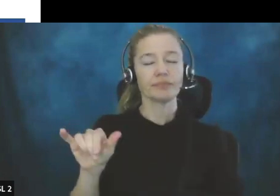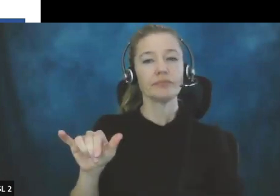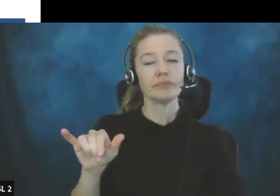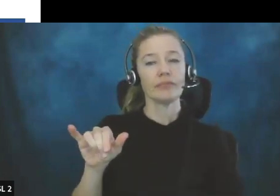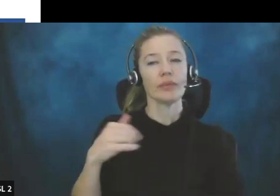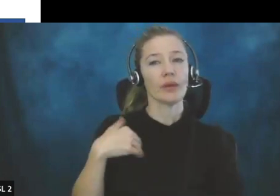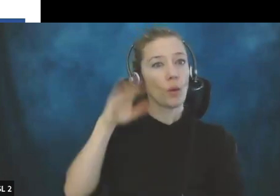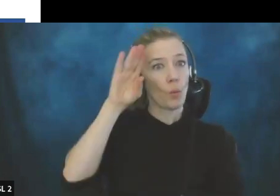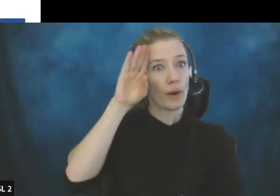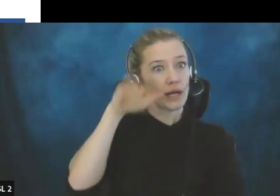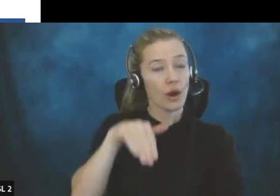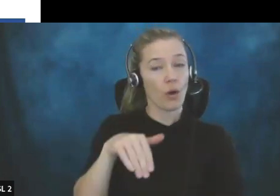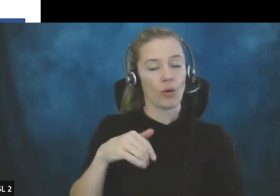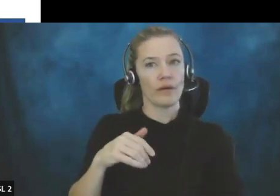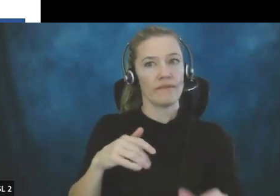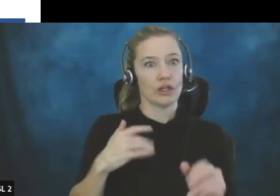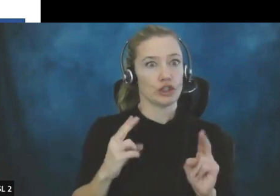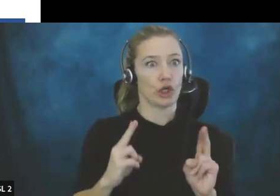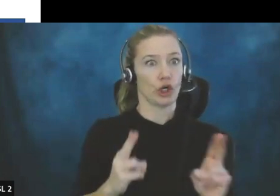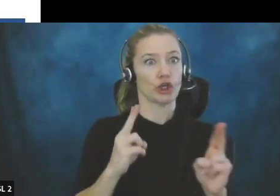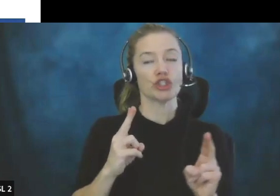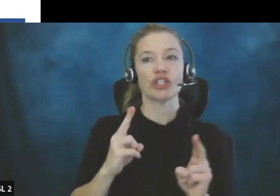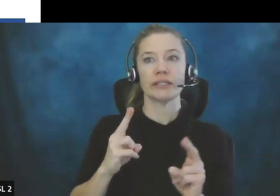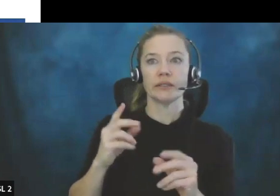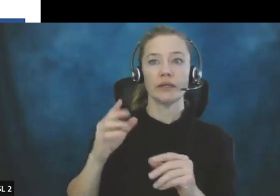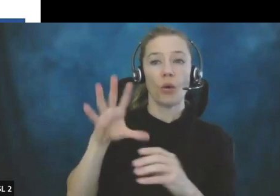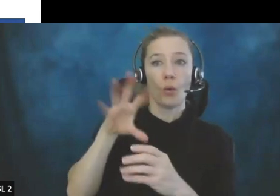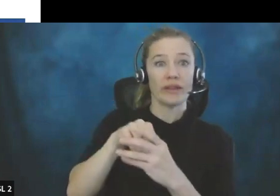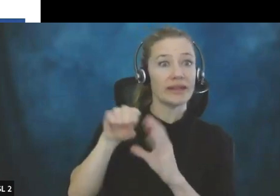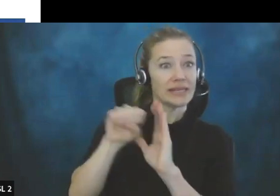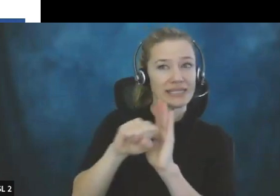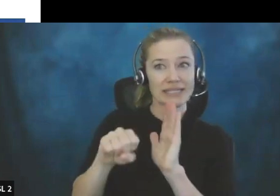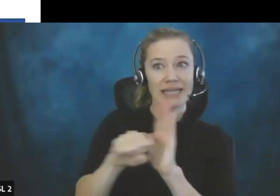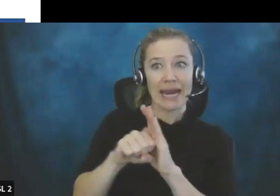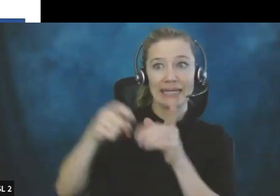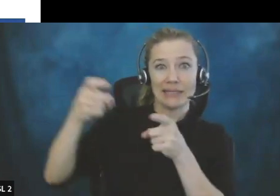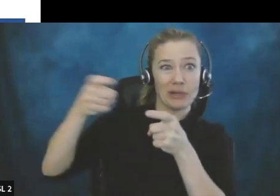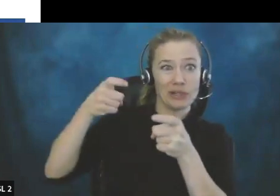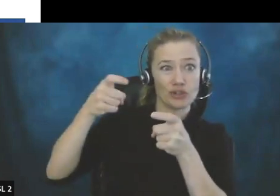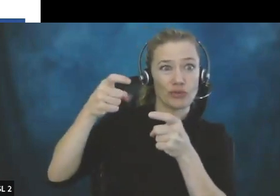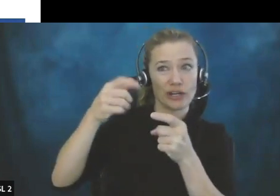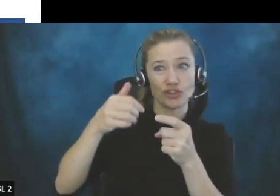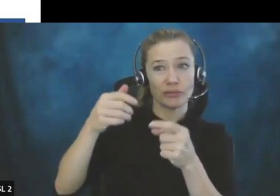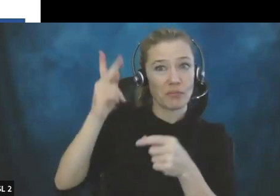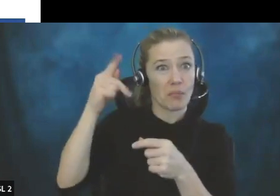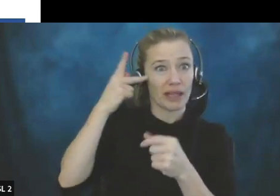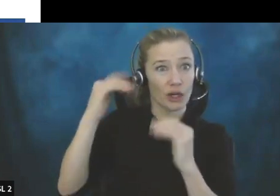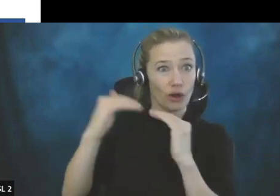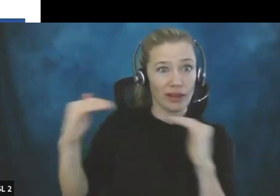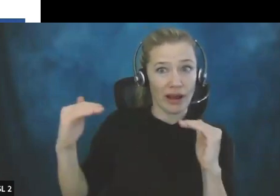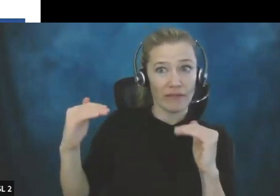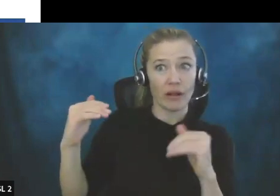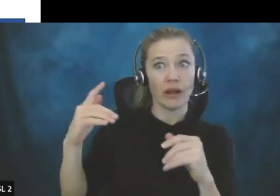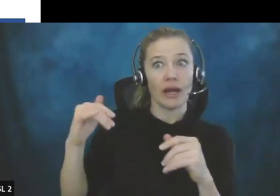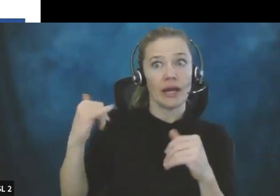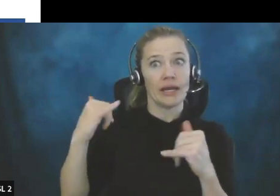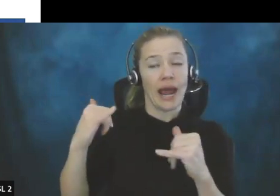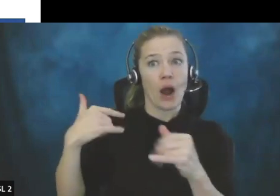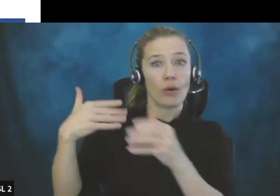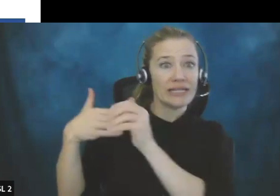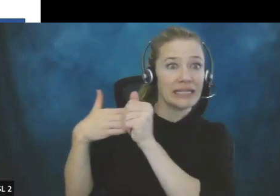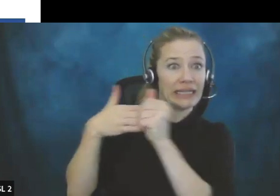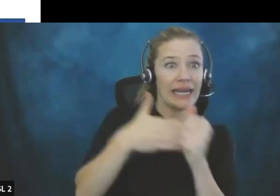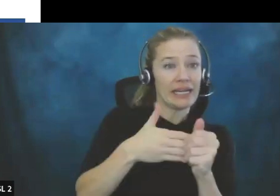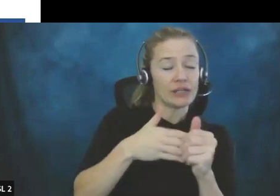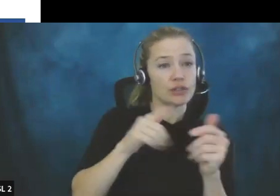also that this is really pushing urgency within the state's administration and priorities, and really has helped